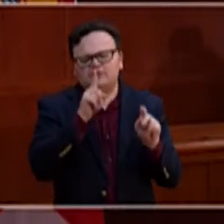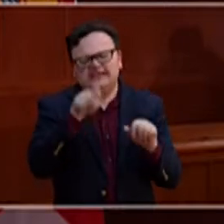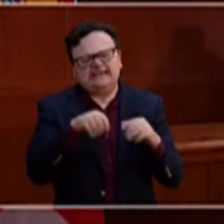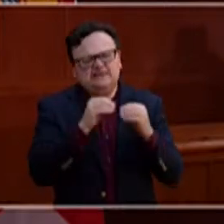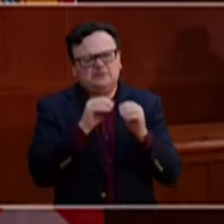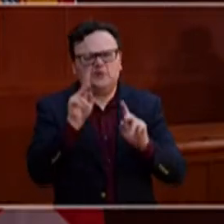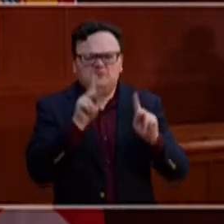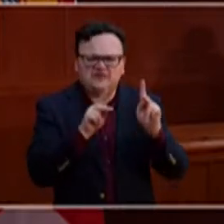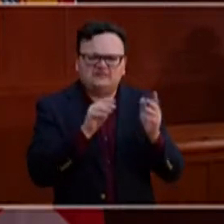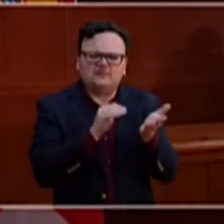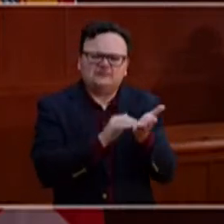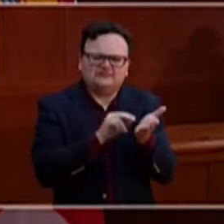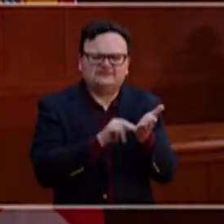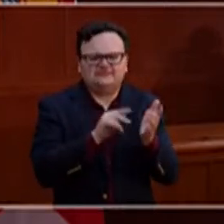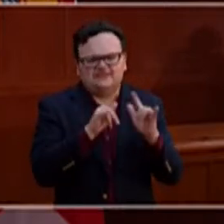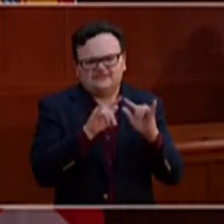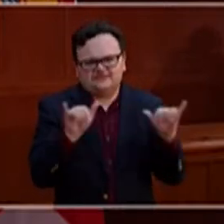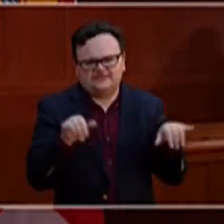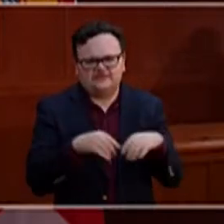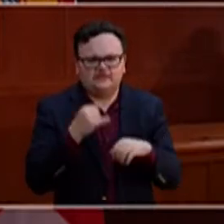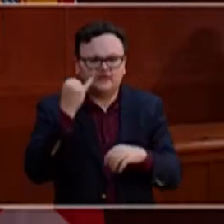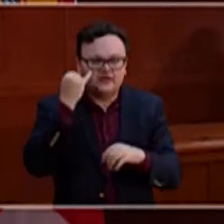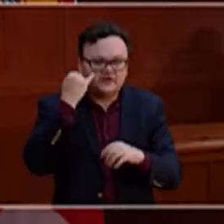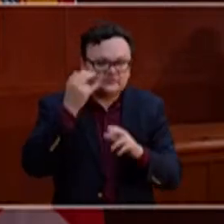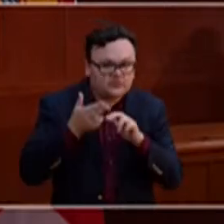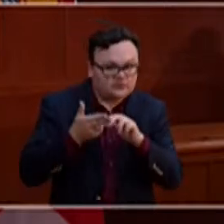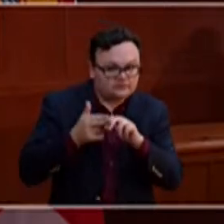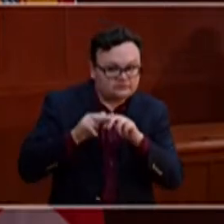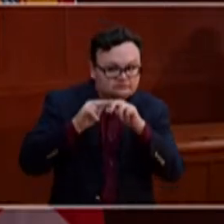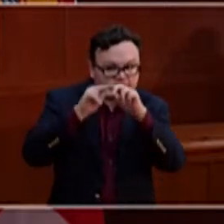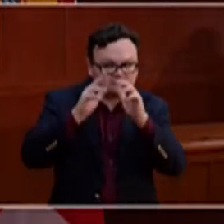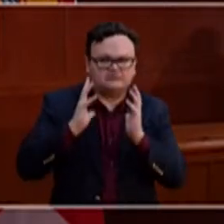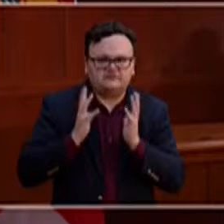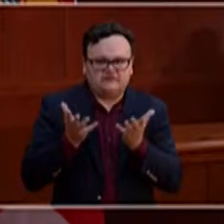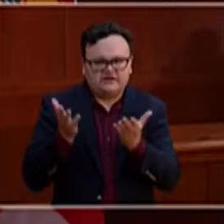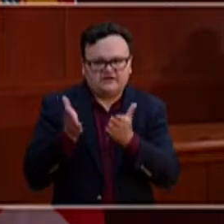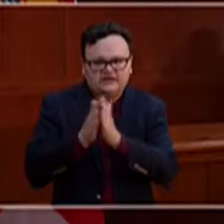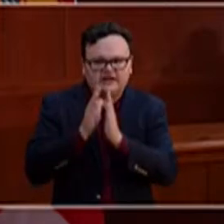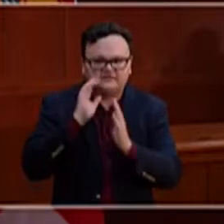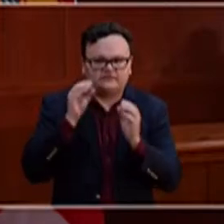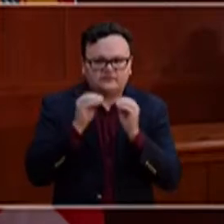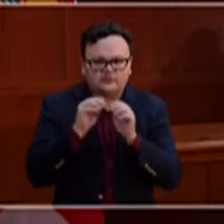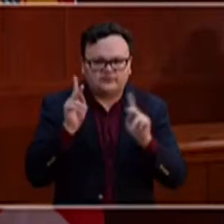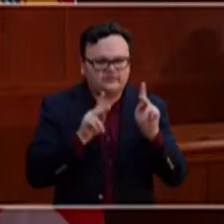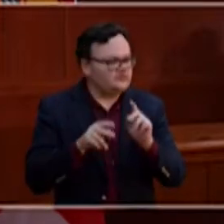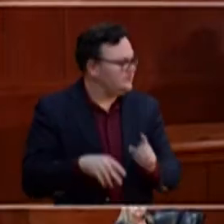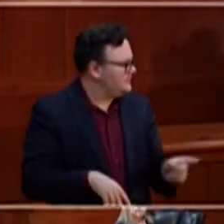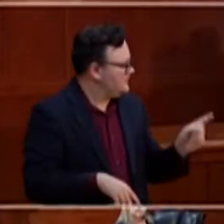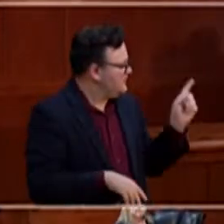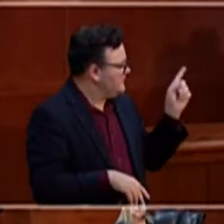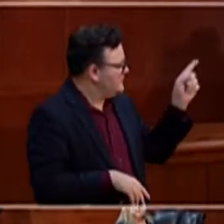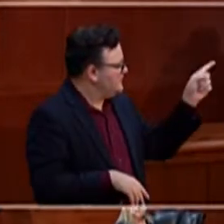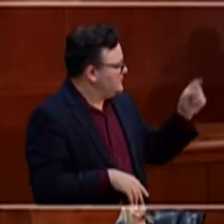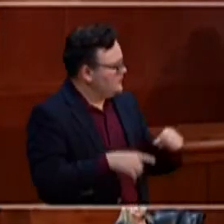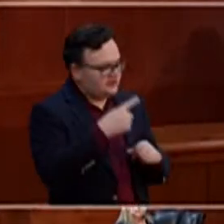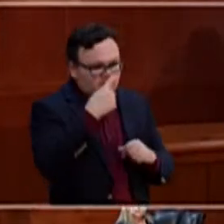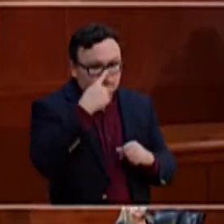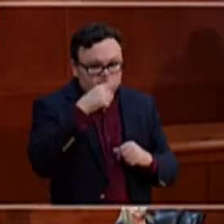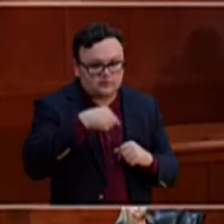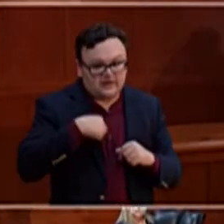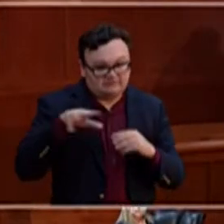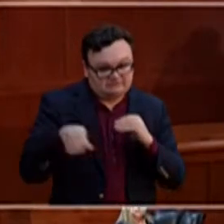numbers go up, enough vents to prepare for this. Governor, if I could just add and echo a comment